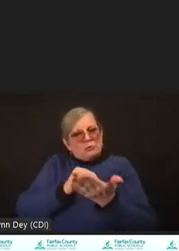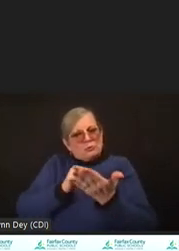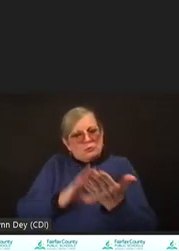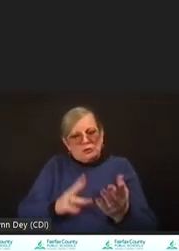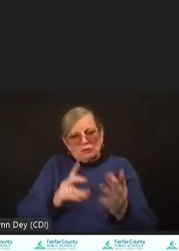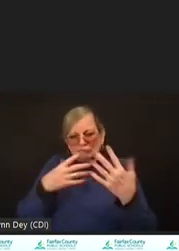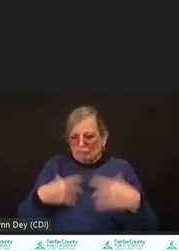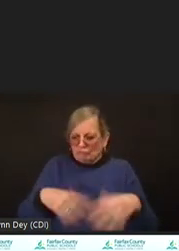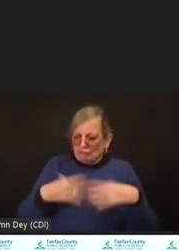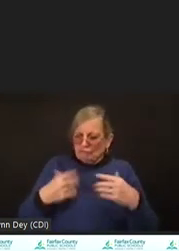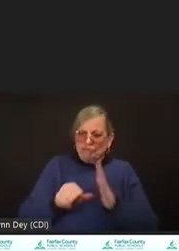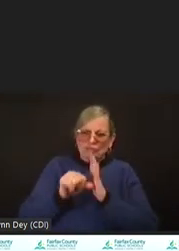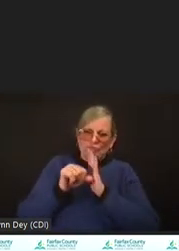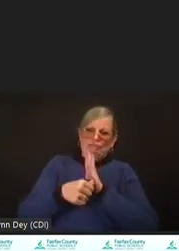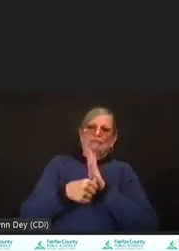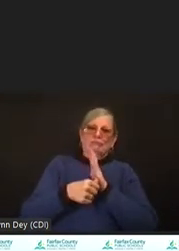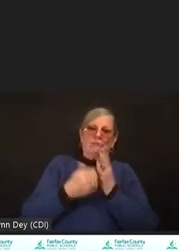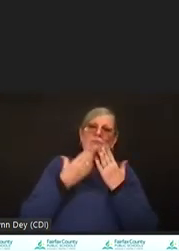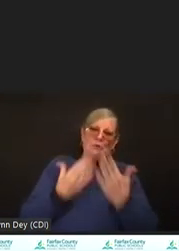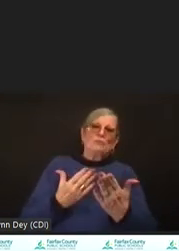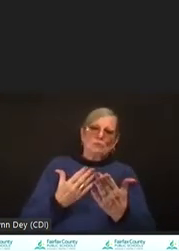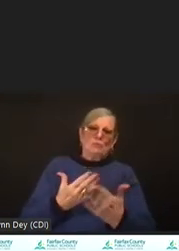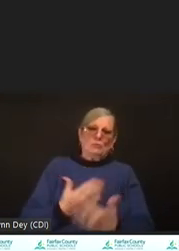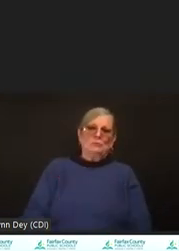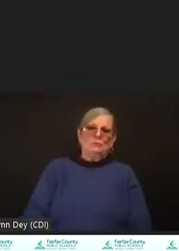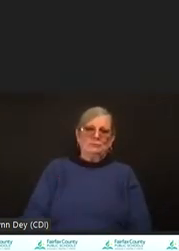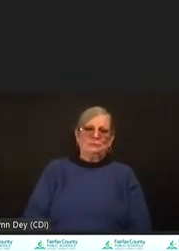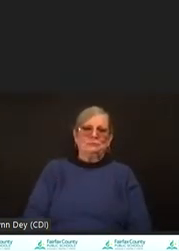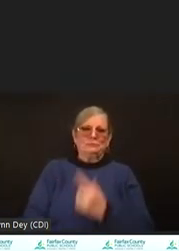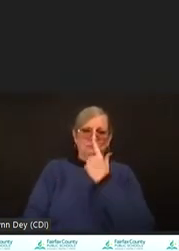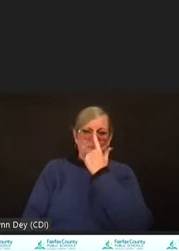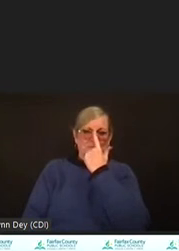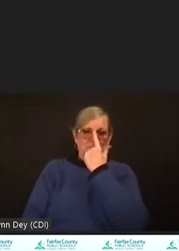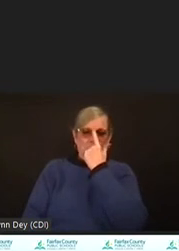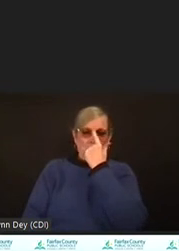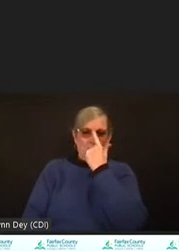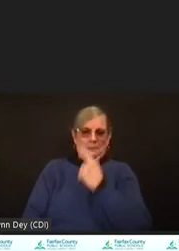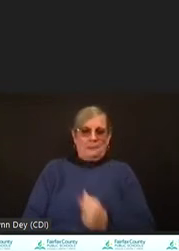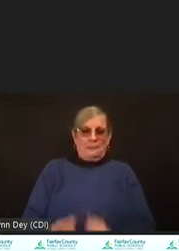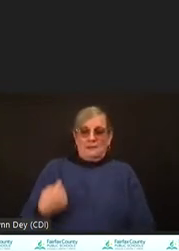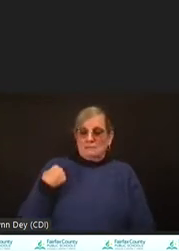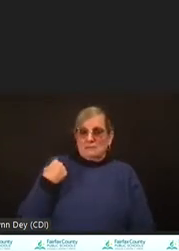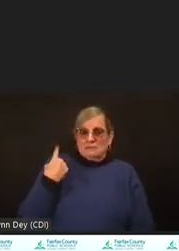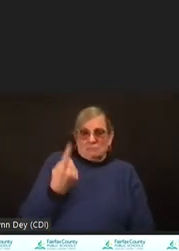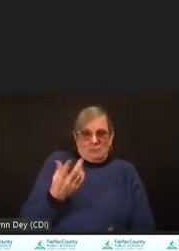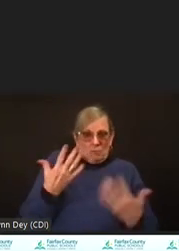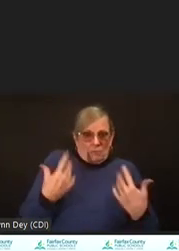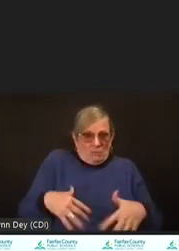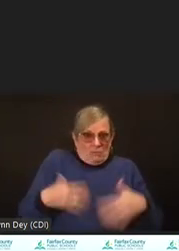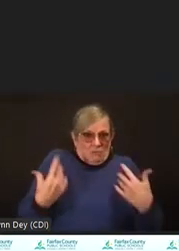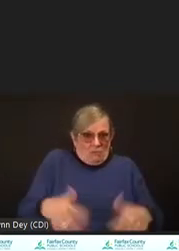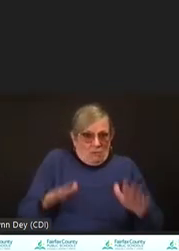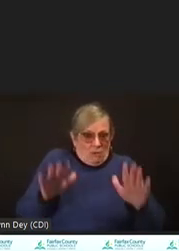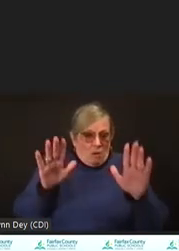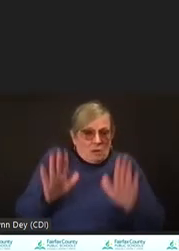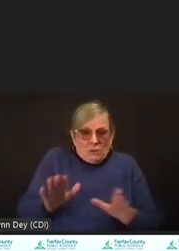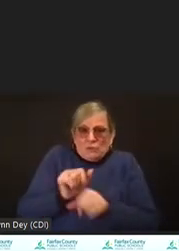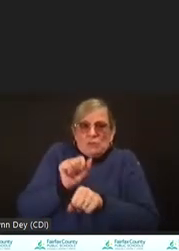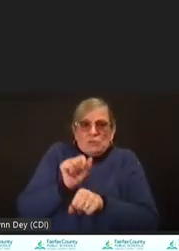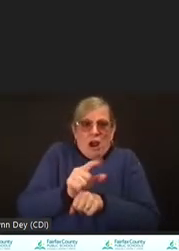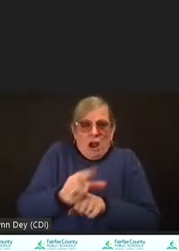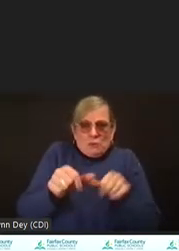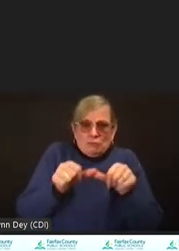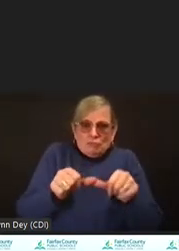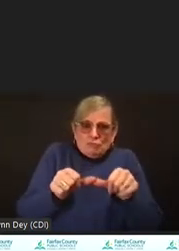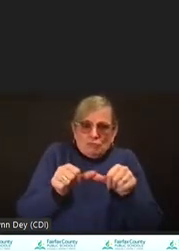our mask compliance, and we've done a great job this year and our students have worn the mask, we know that we still have to create plans and processes